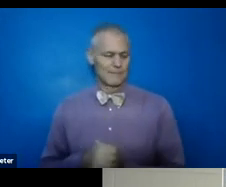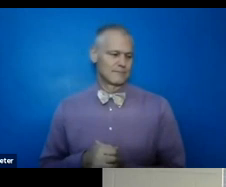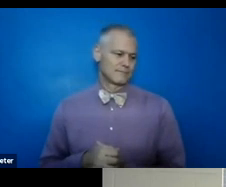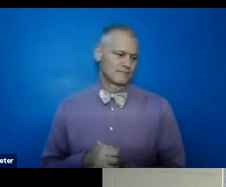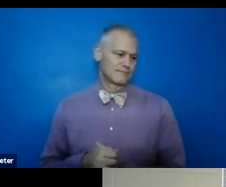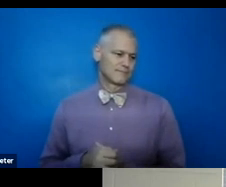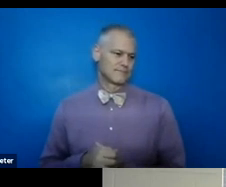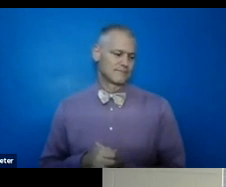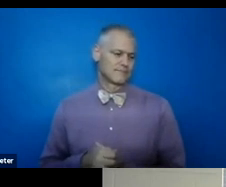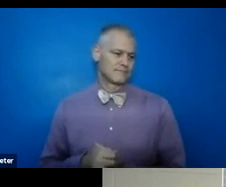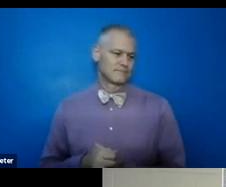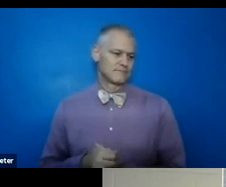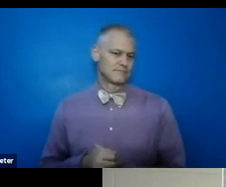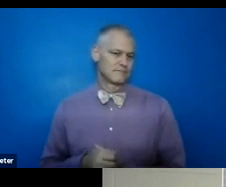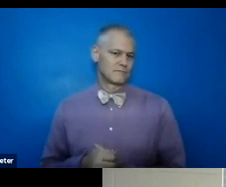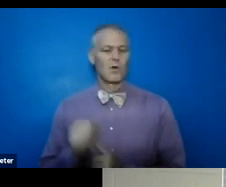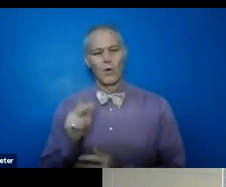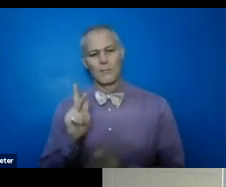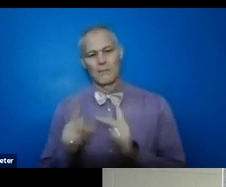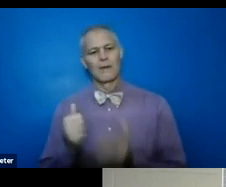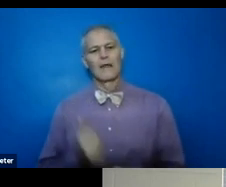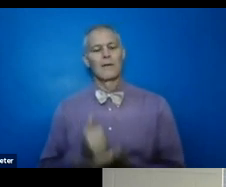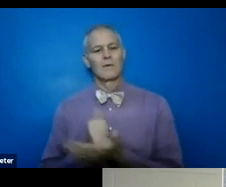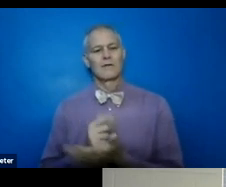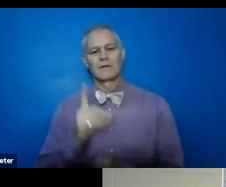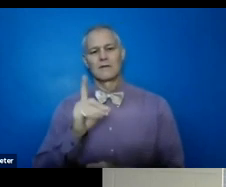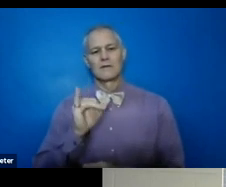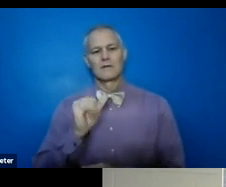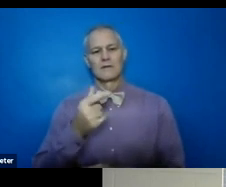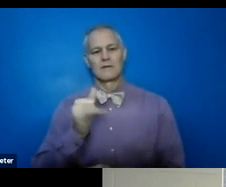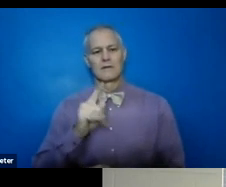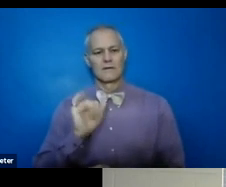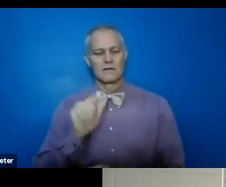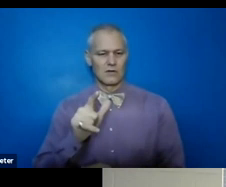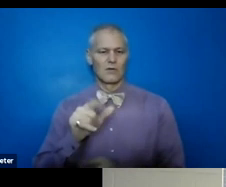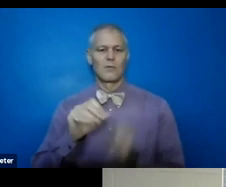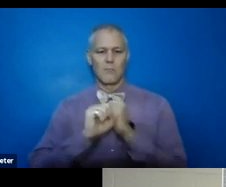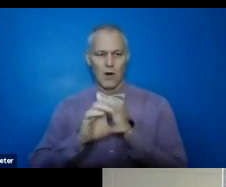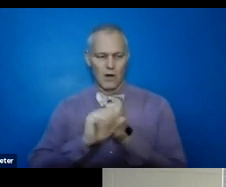for people to help with digital marketing, videography.